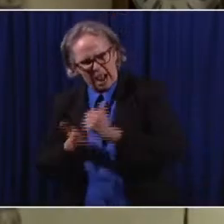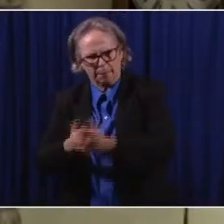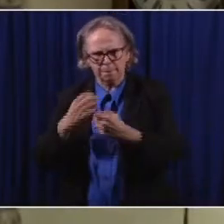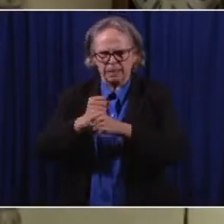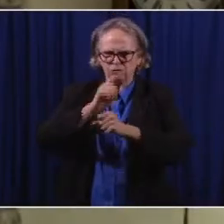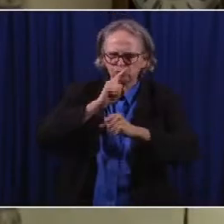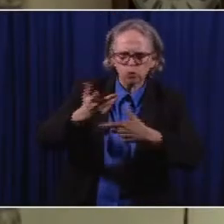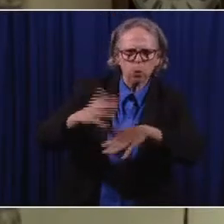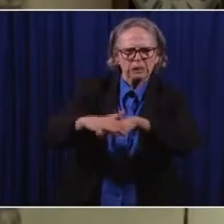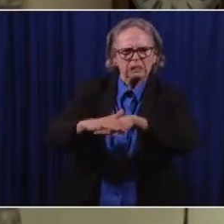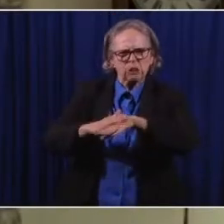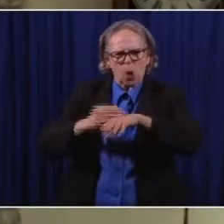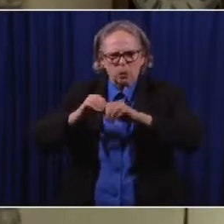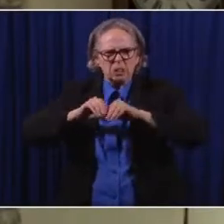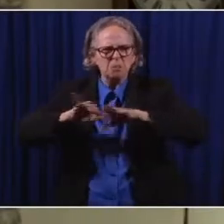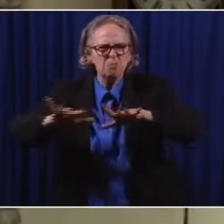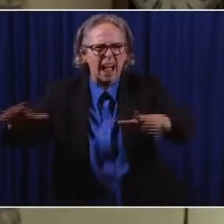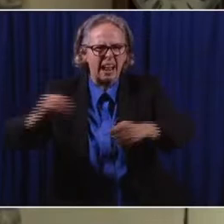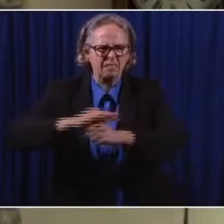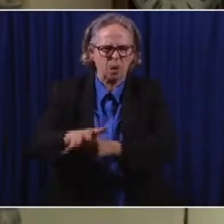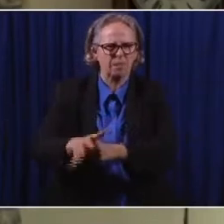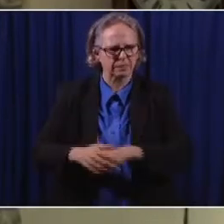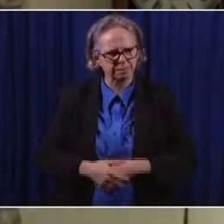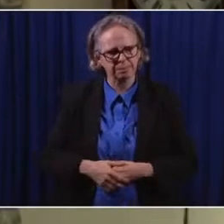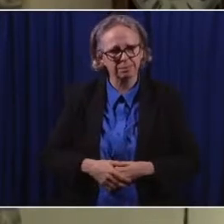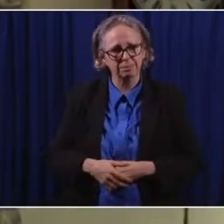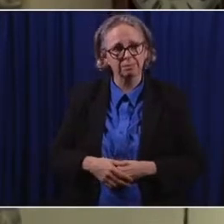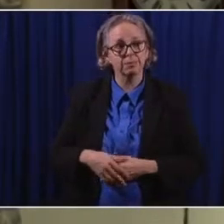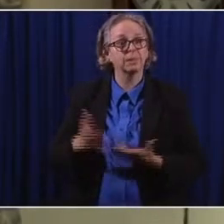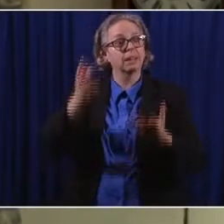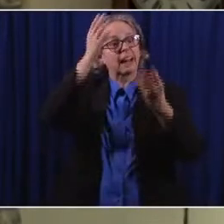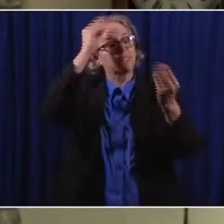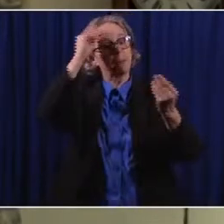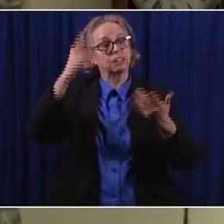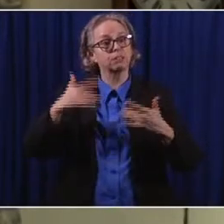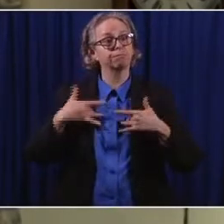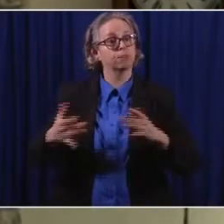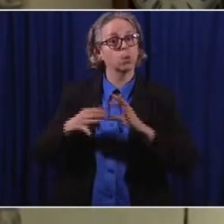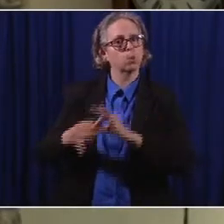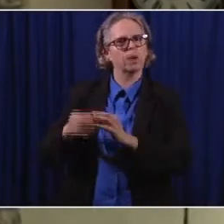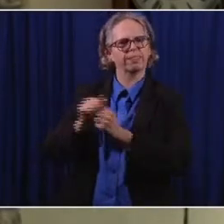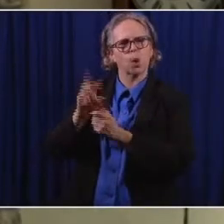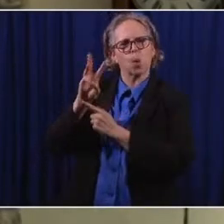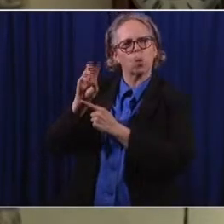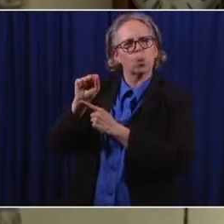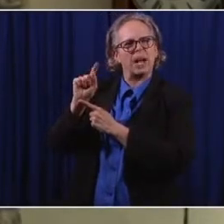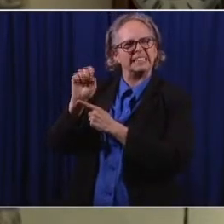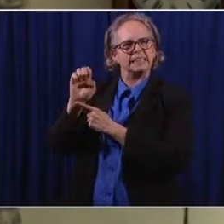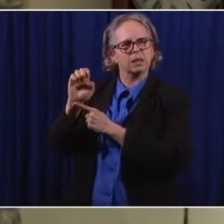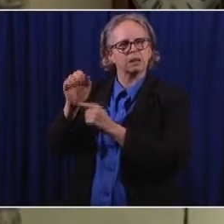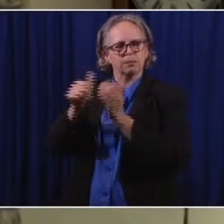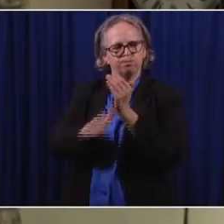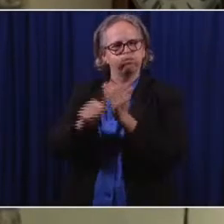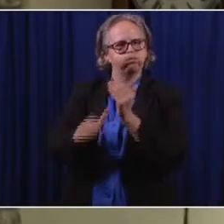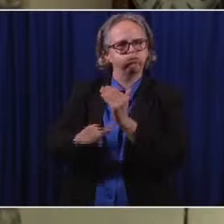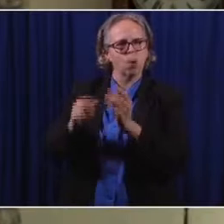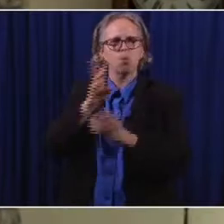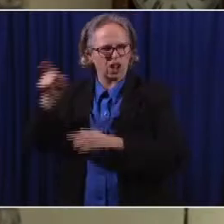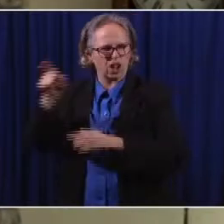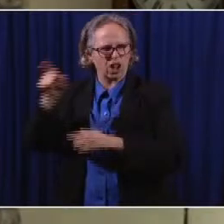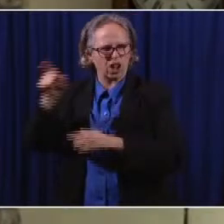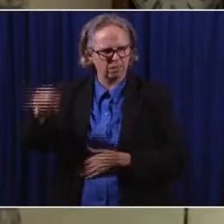A quick wastewater update. Since mid-July, Ohio's coronavirus wastewater surveillance network has been